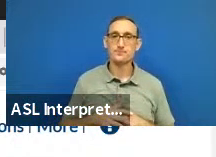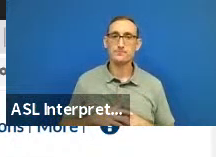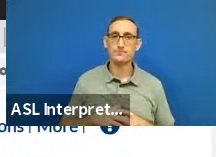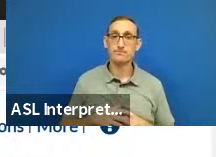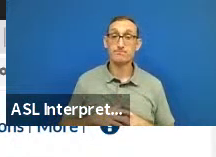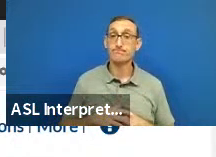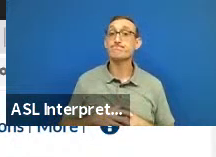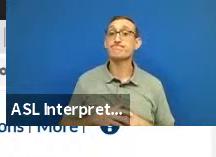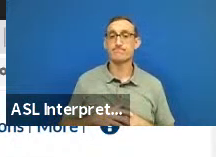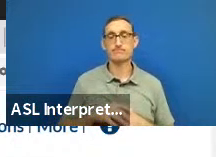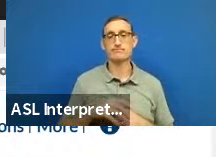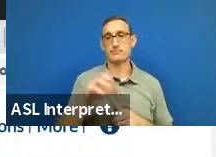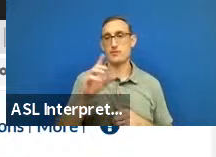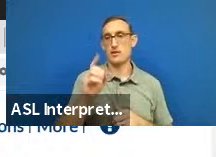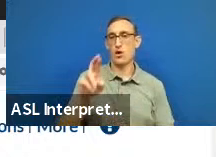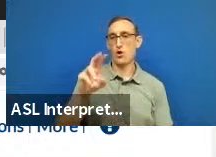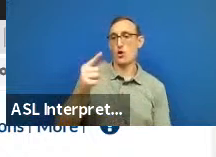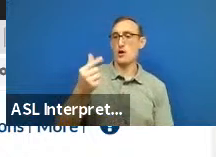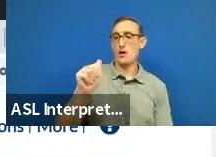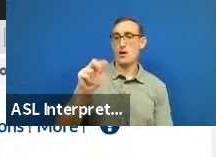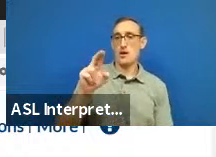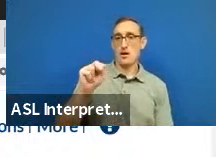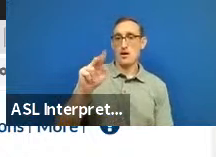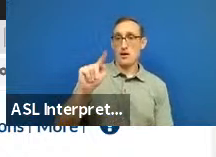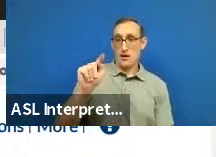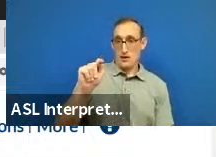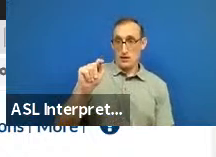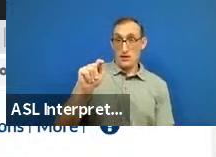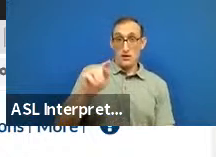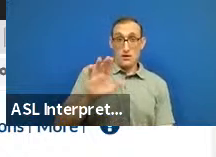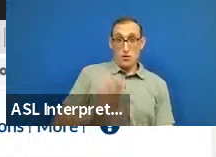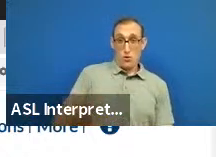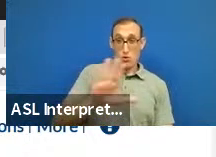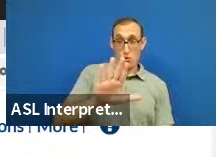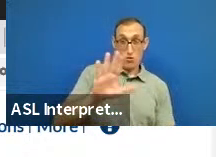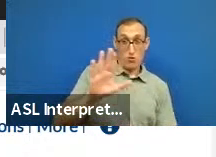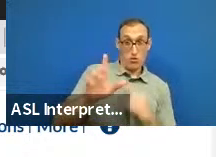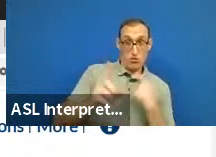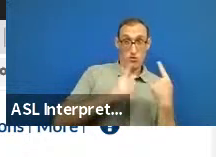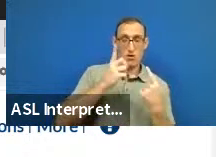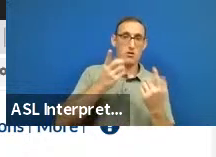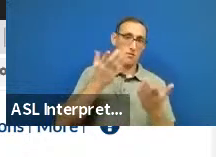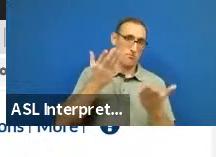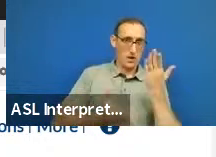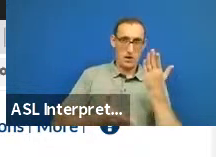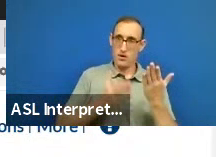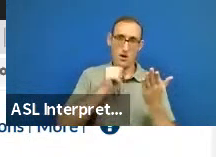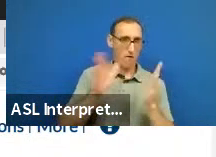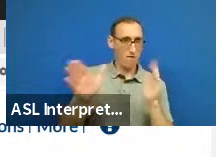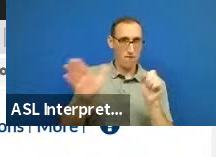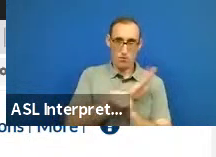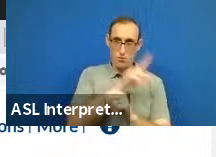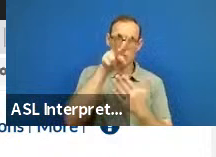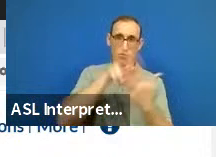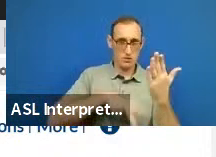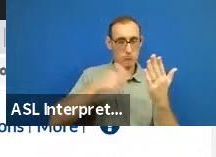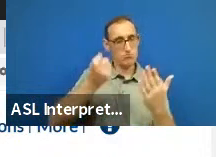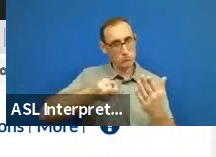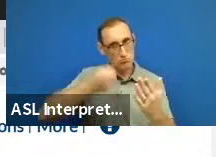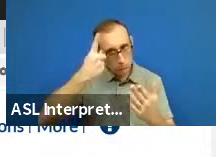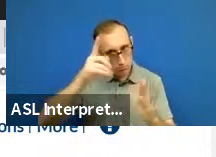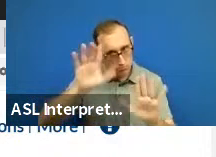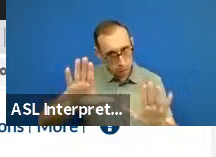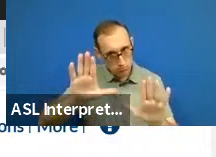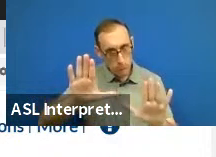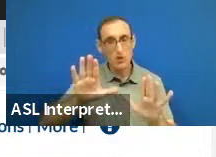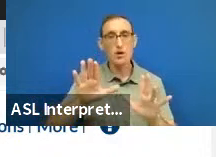Any thoughts about this? And I know you still have to spend some time with it. And again, it may shift a little bit,